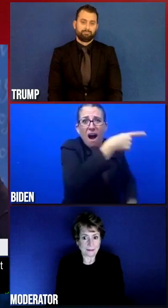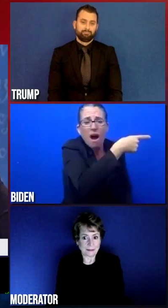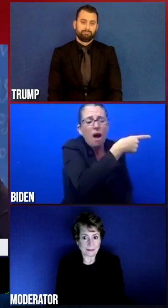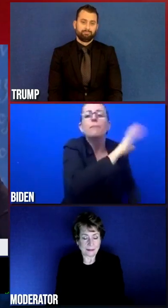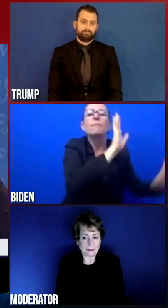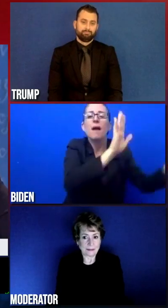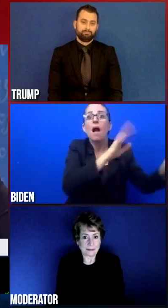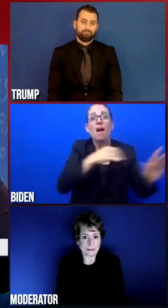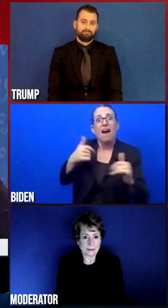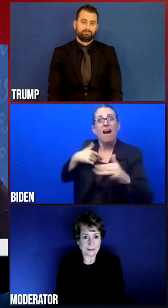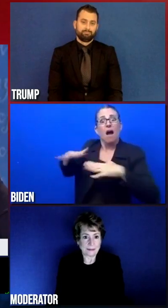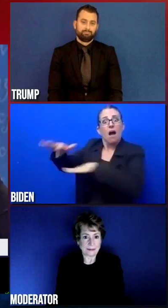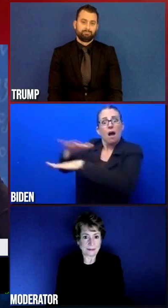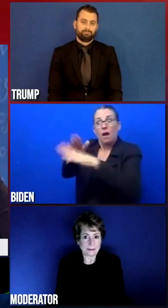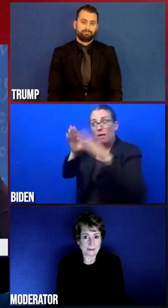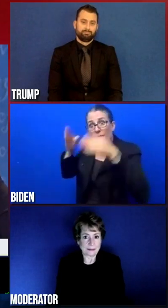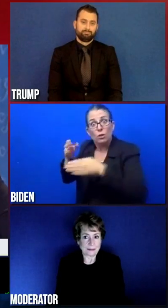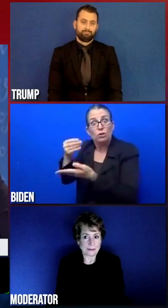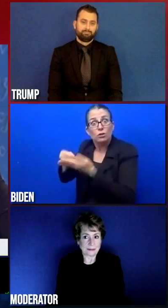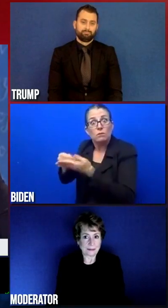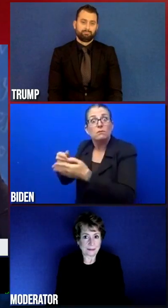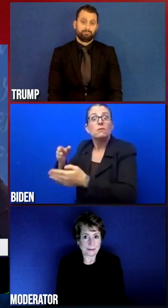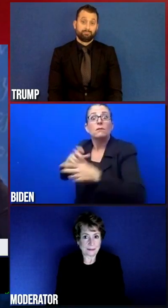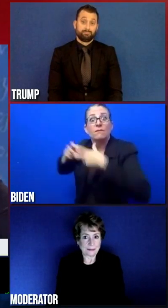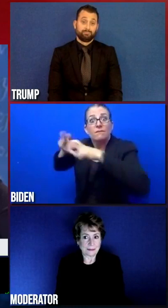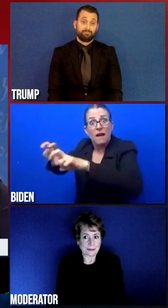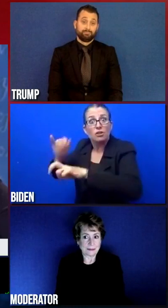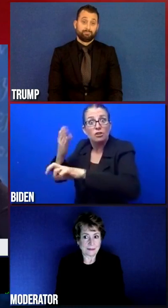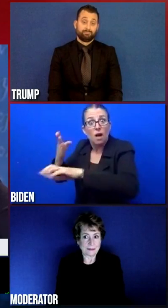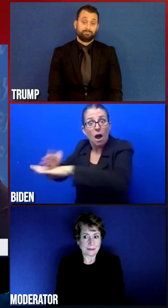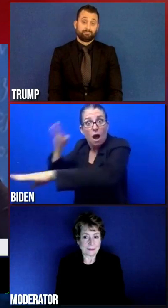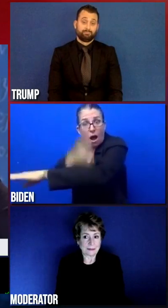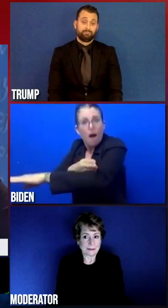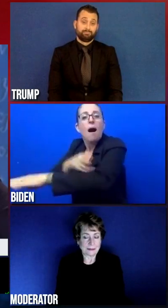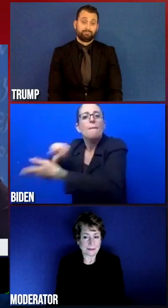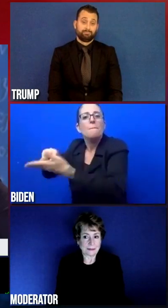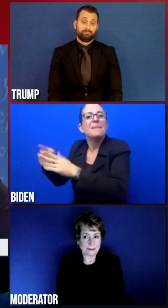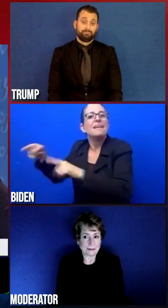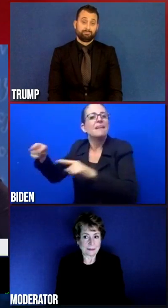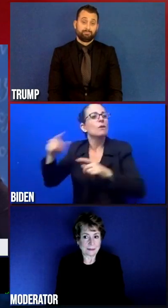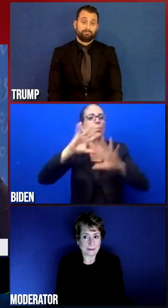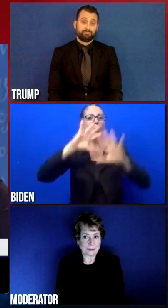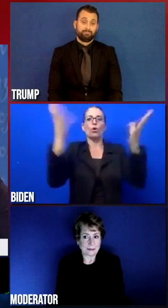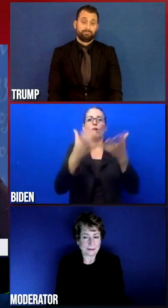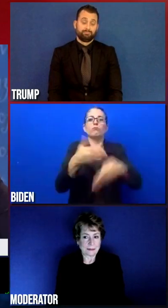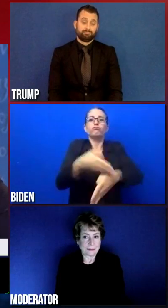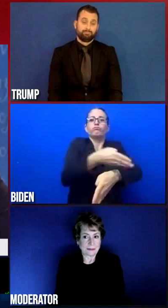up 15% of the world's problem. But the